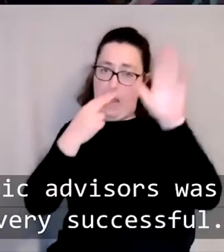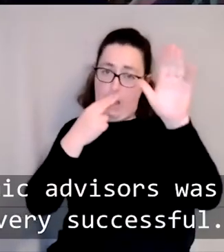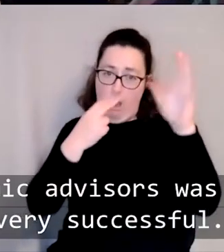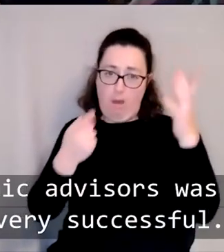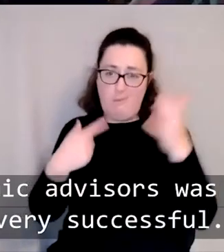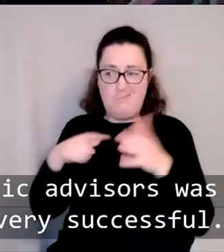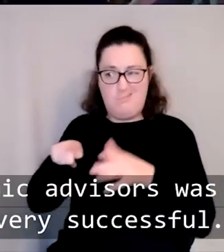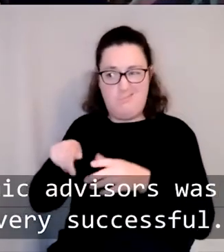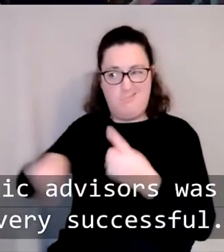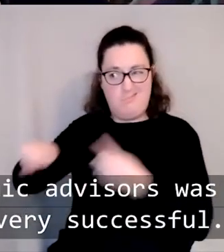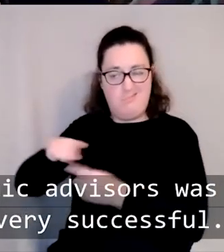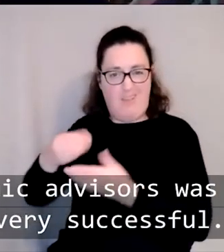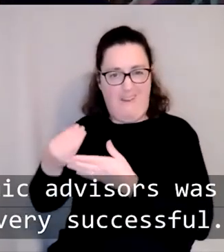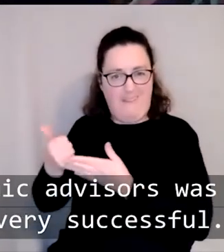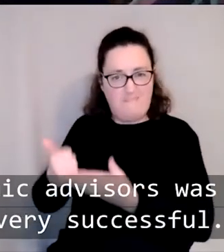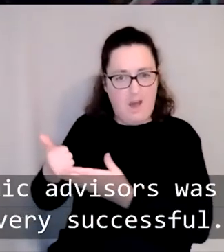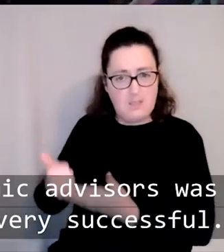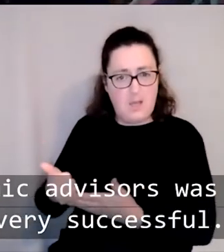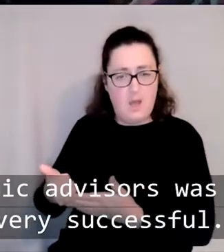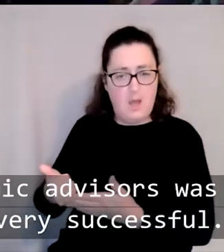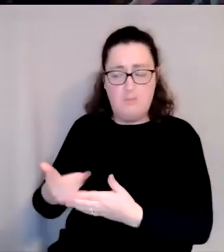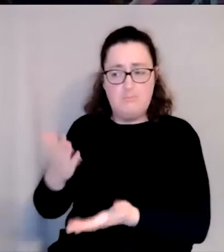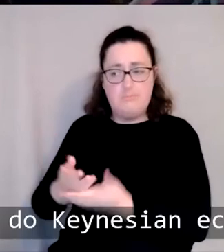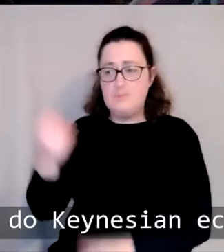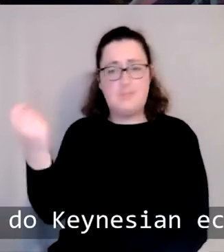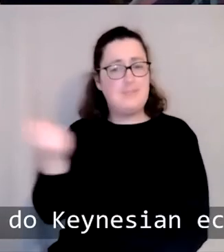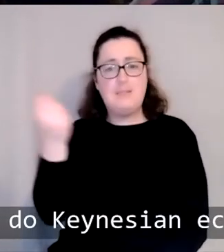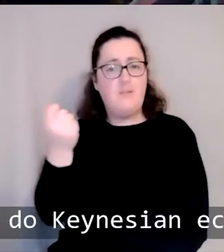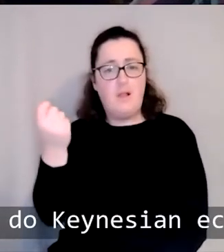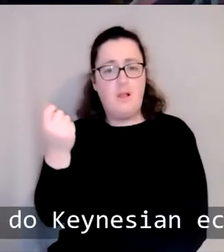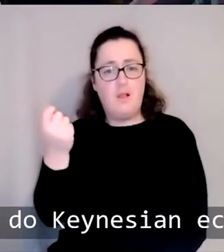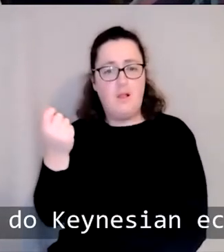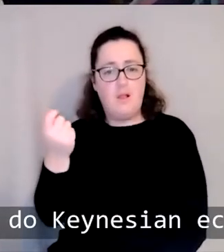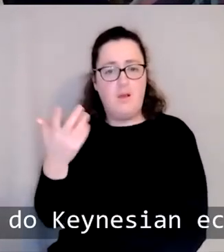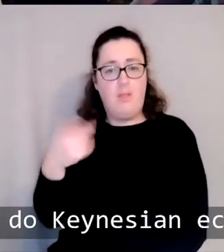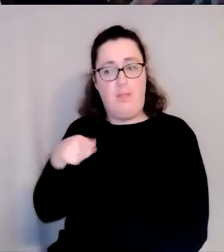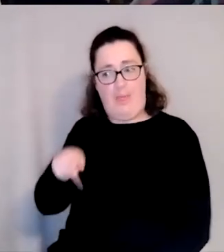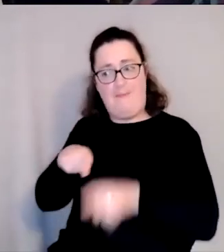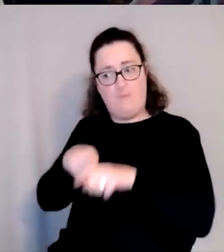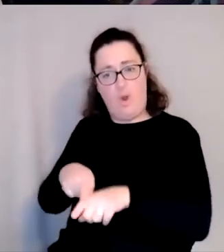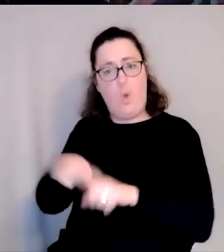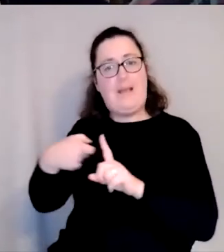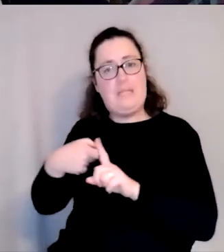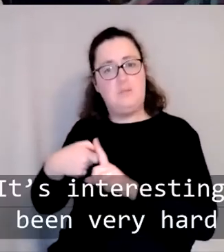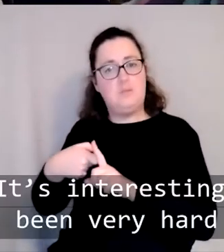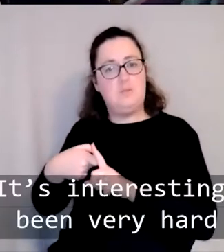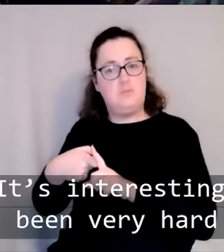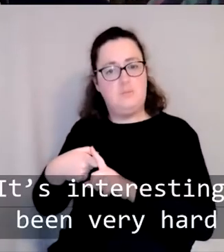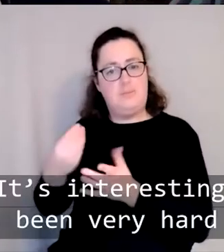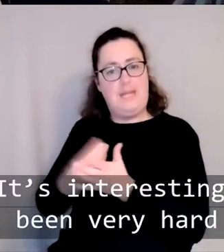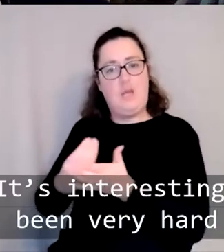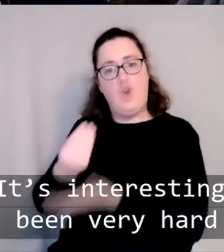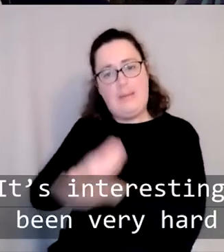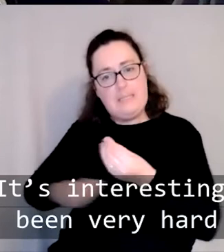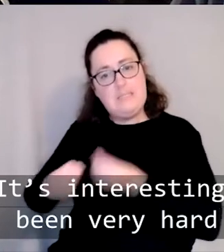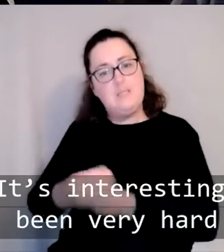economic advisors was very, very successful, and they did do Keynesian economics. And it's